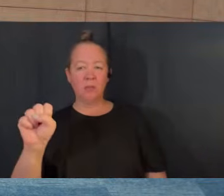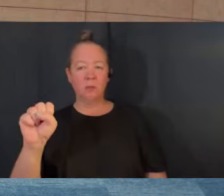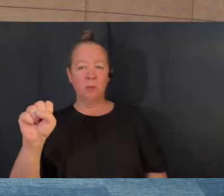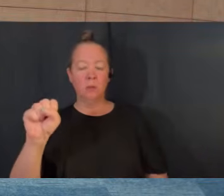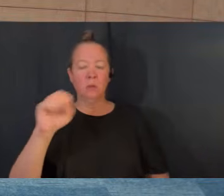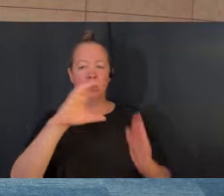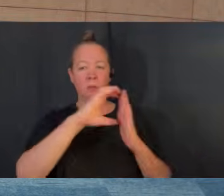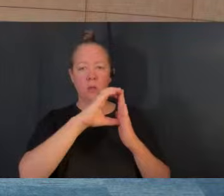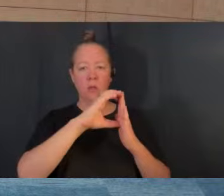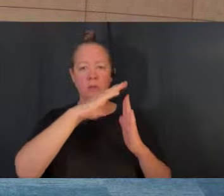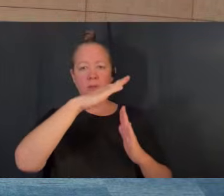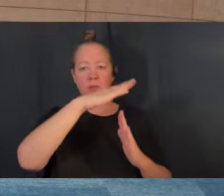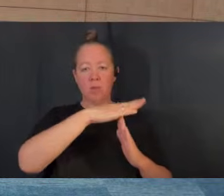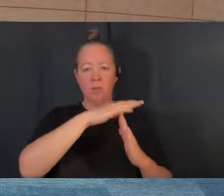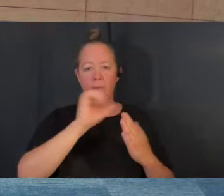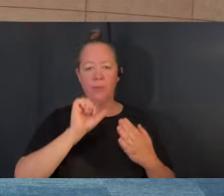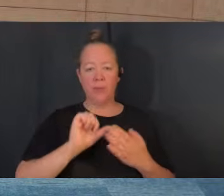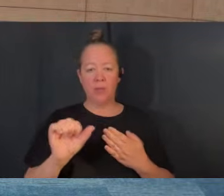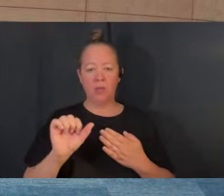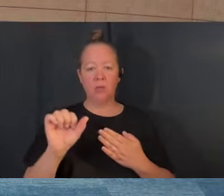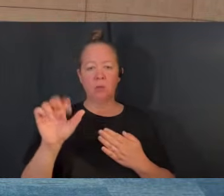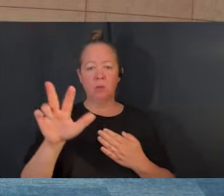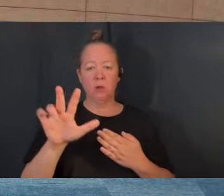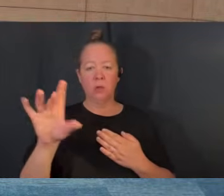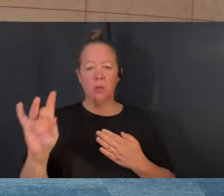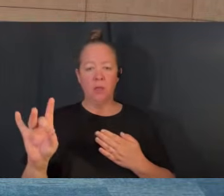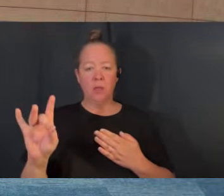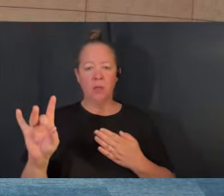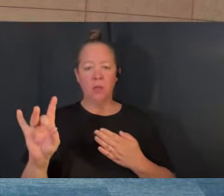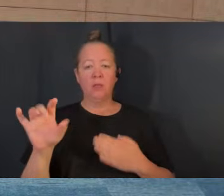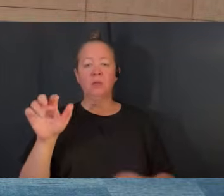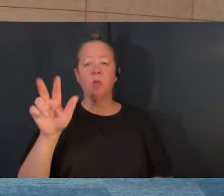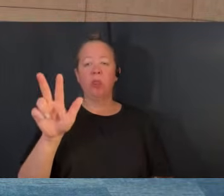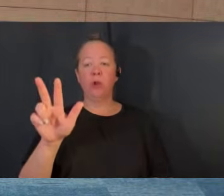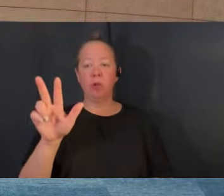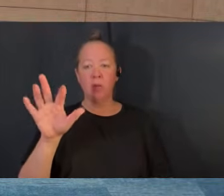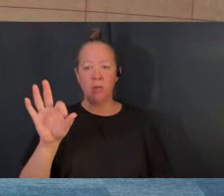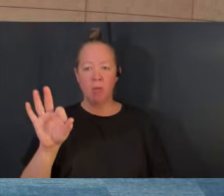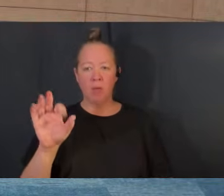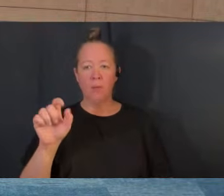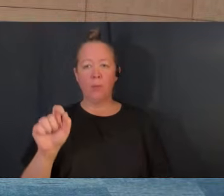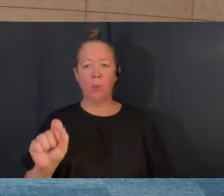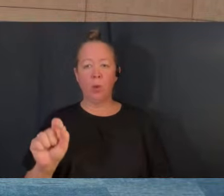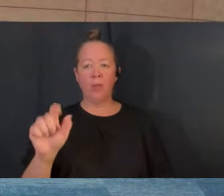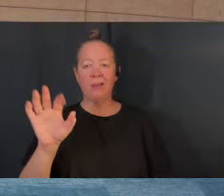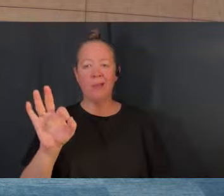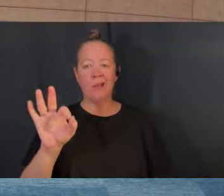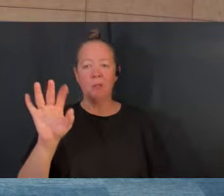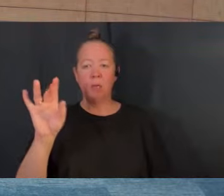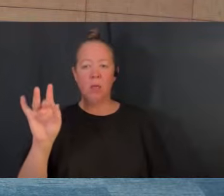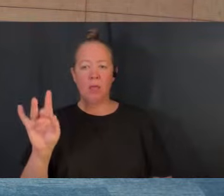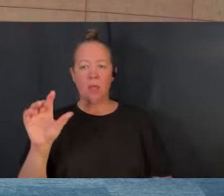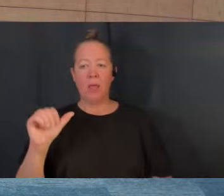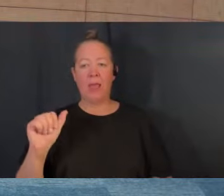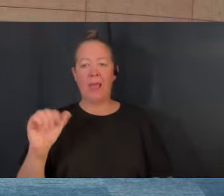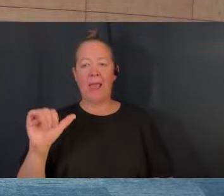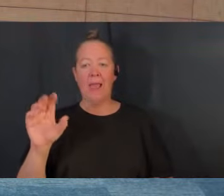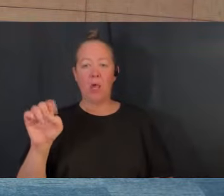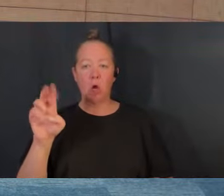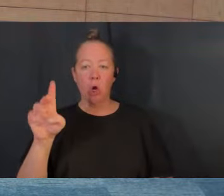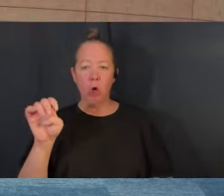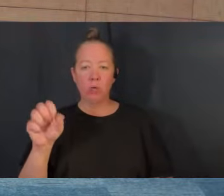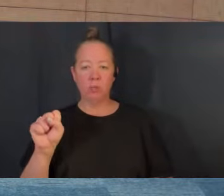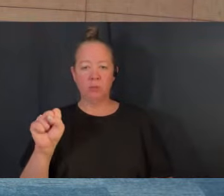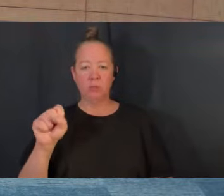exhibit of 39.98 acres of land to be annexed, etc. All right, thank you for that. Do you agree,